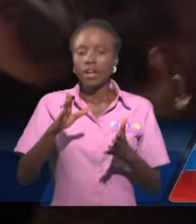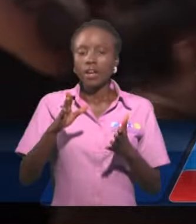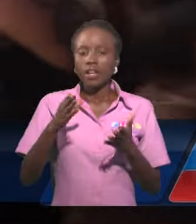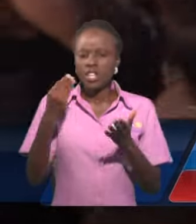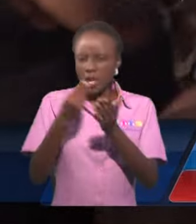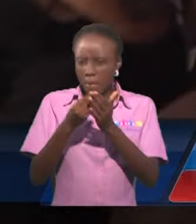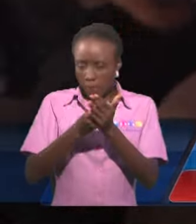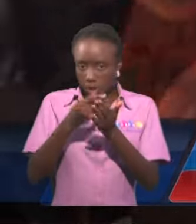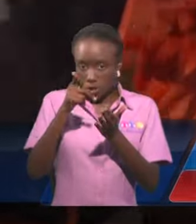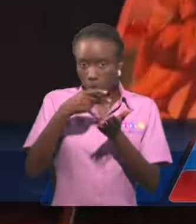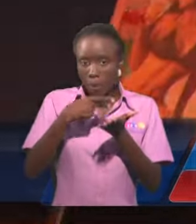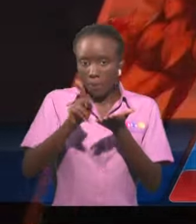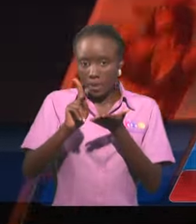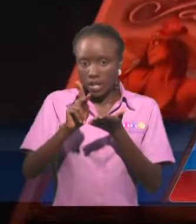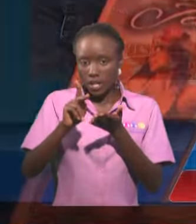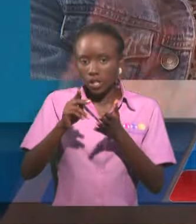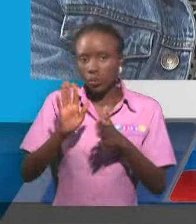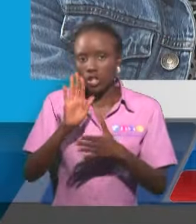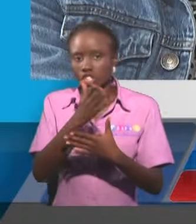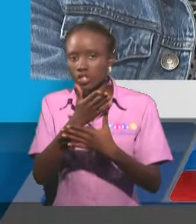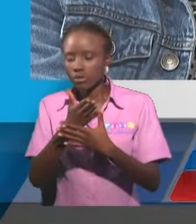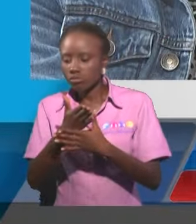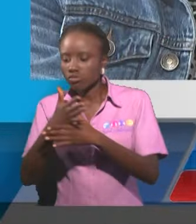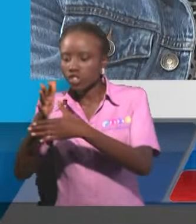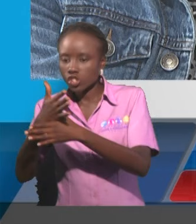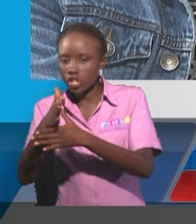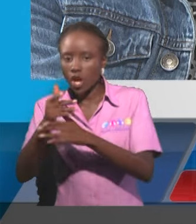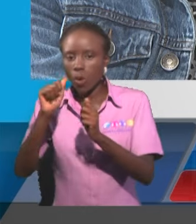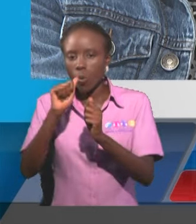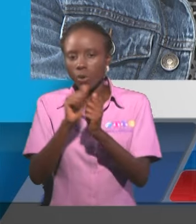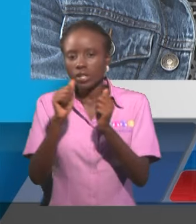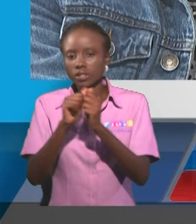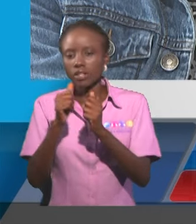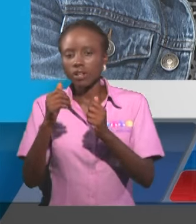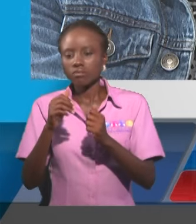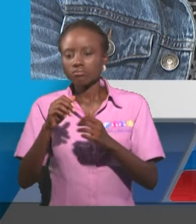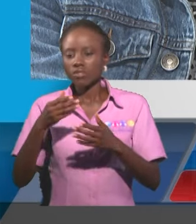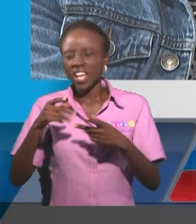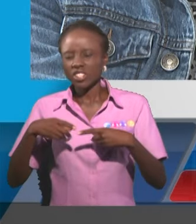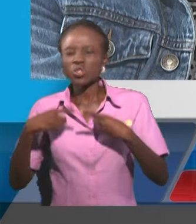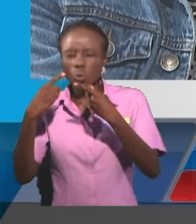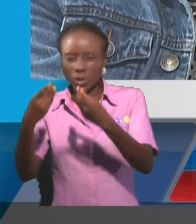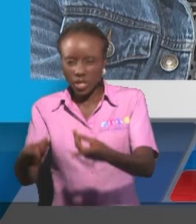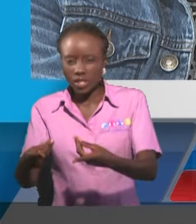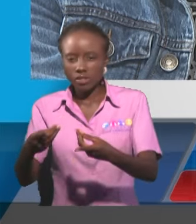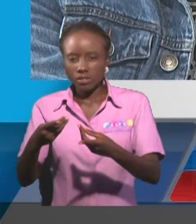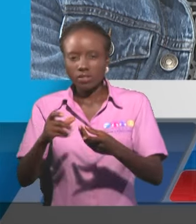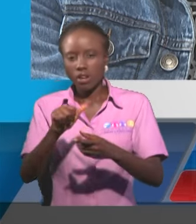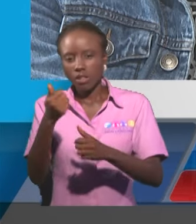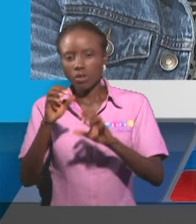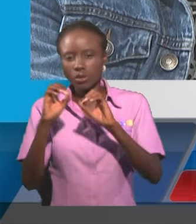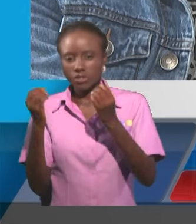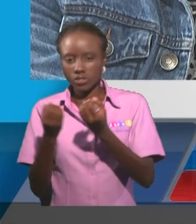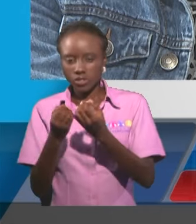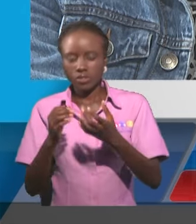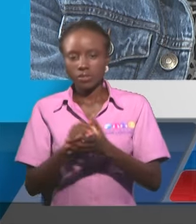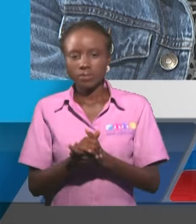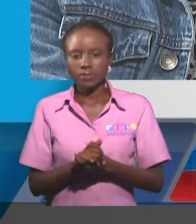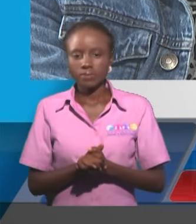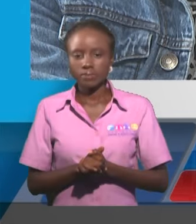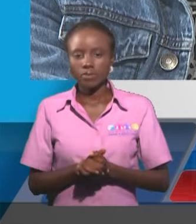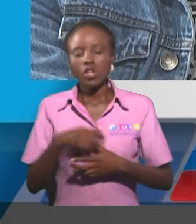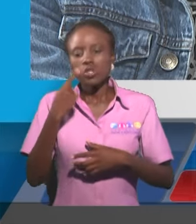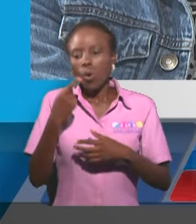will be utilized. The mayor's fund is something that is used for the less privileged in